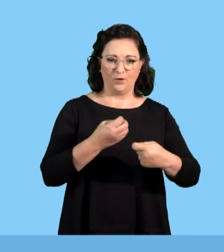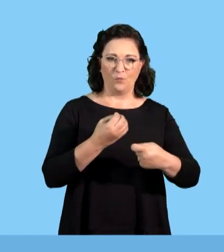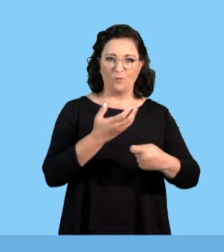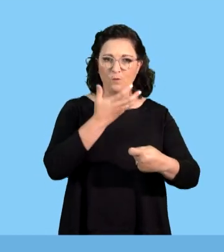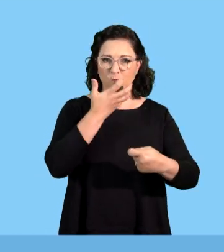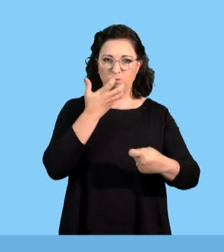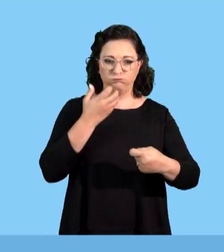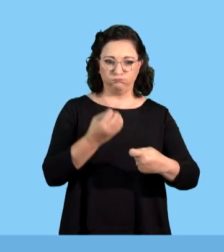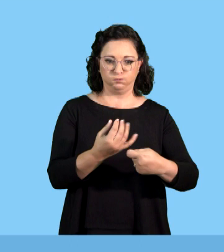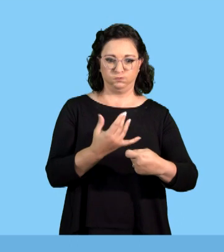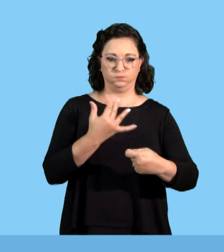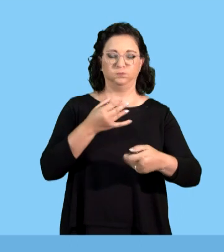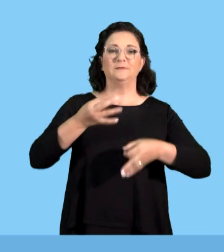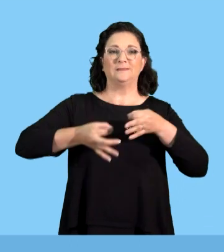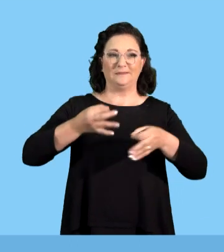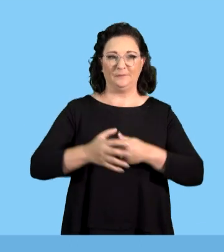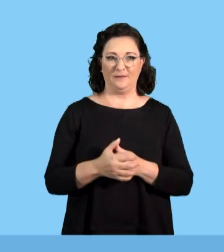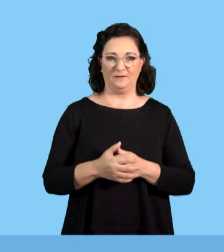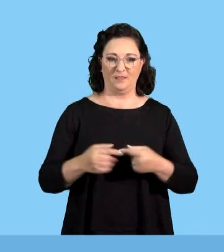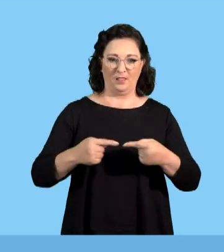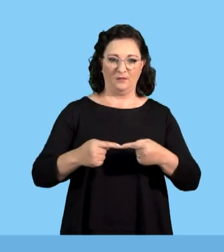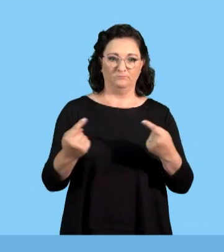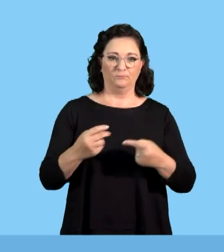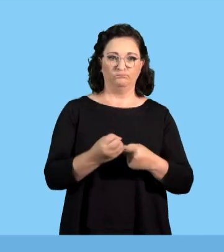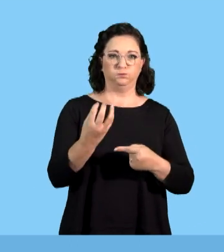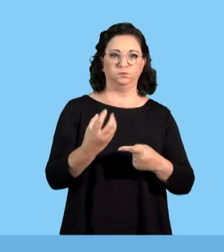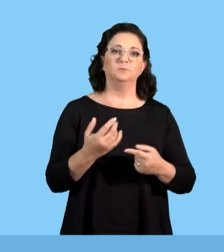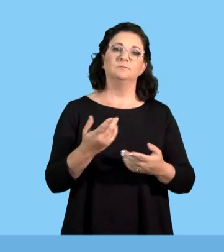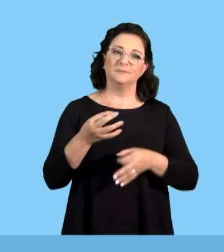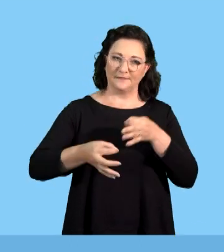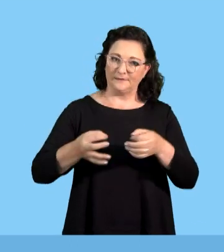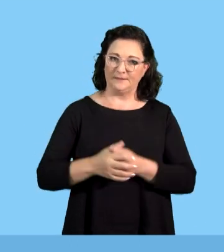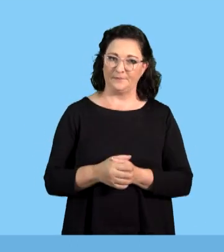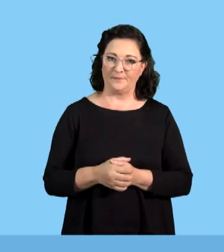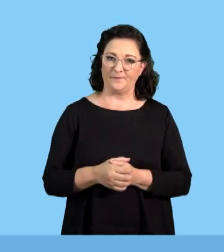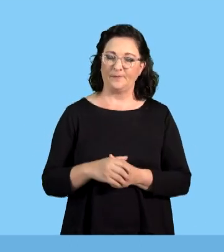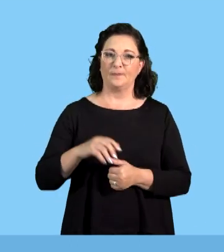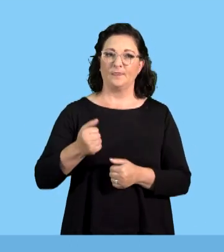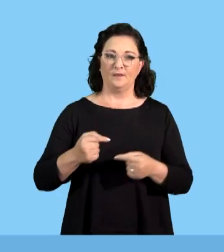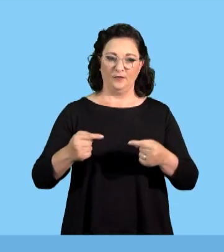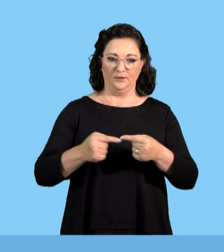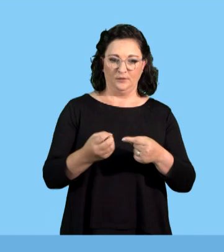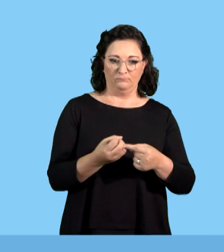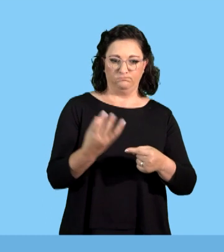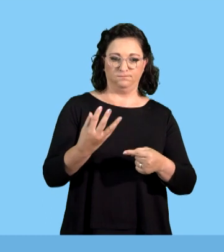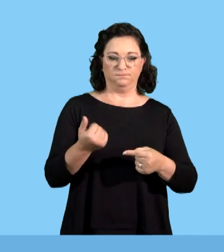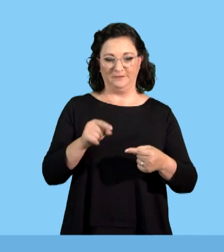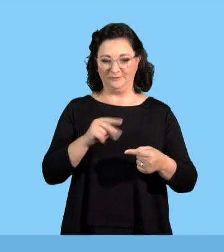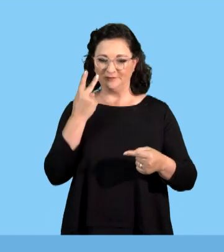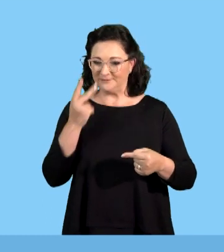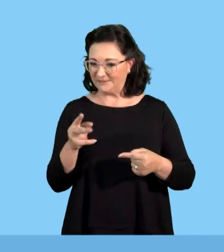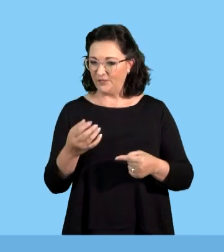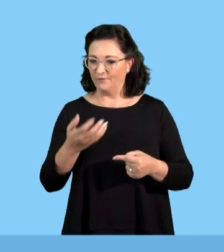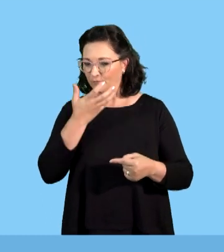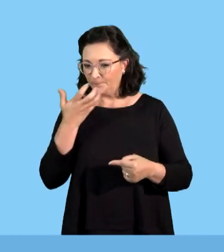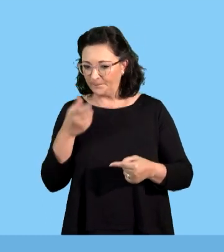current, also be able to explain what a short circuit is, and then also need to be able to relate a short circuit to the